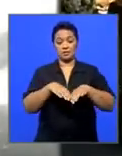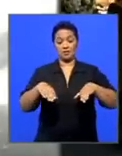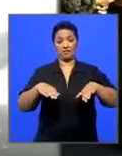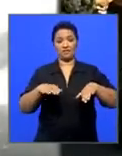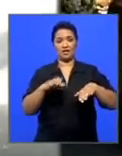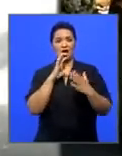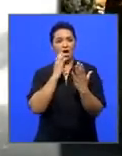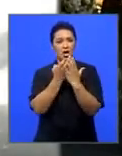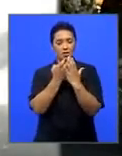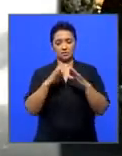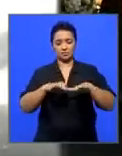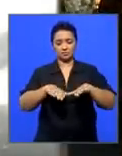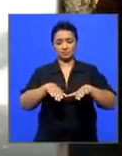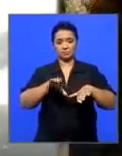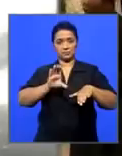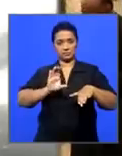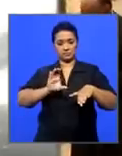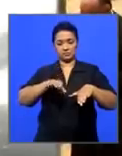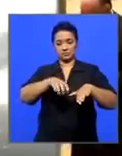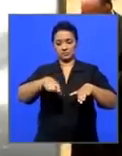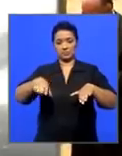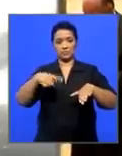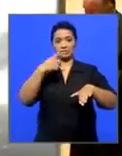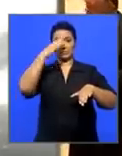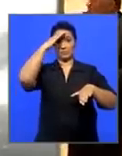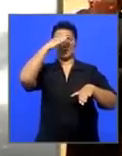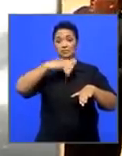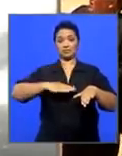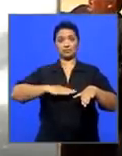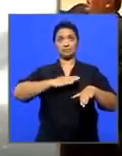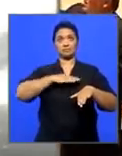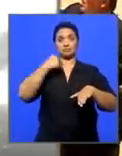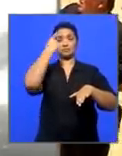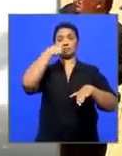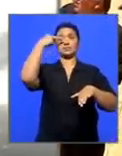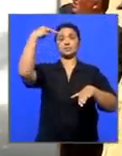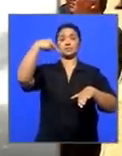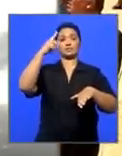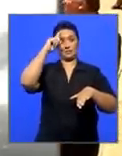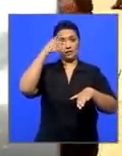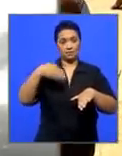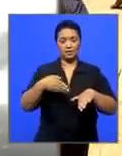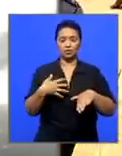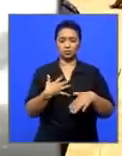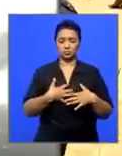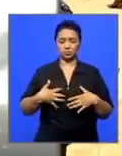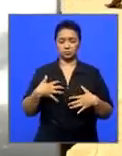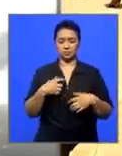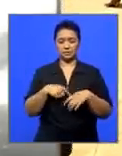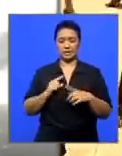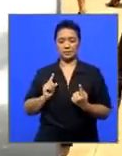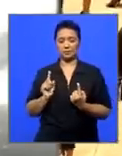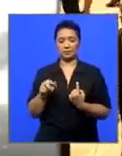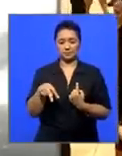the coffin, that they're able to see the top part of Madiba. A very emotional time for most of the people that are